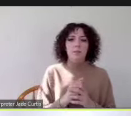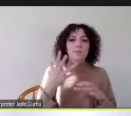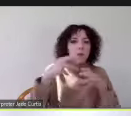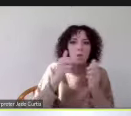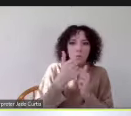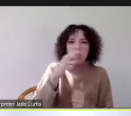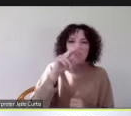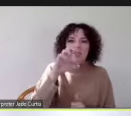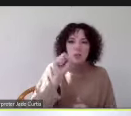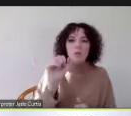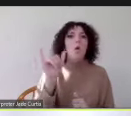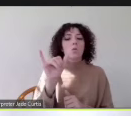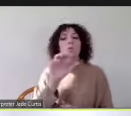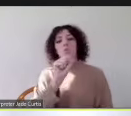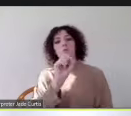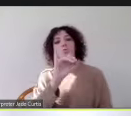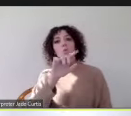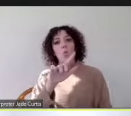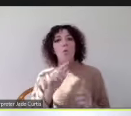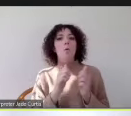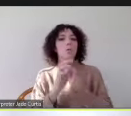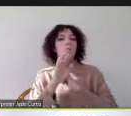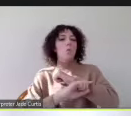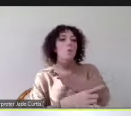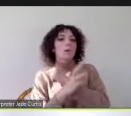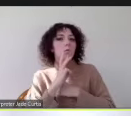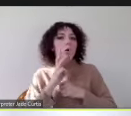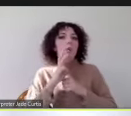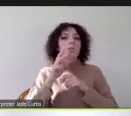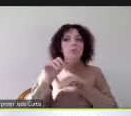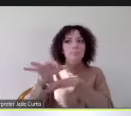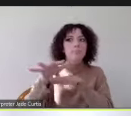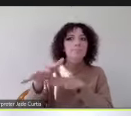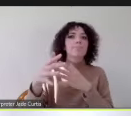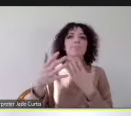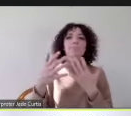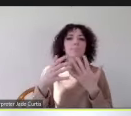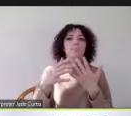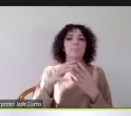soil after wastewater irrigation and biosolids amendment. Next, please.